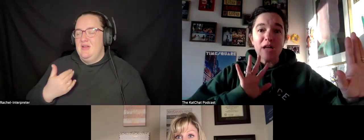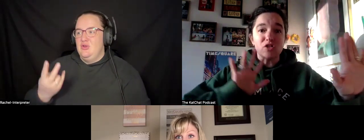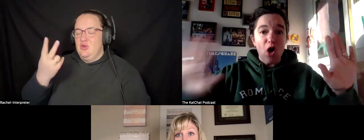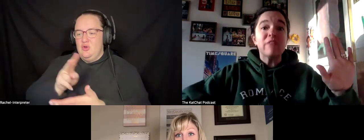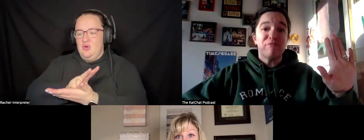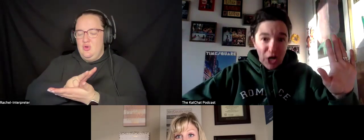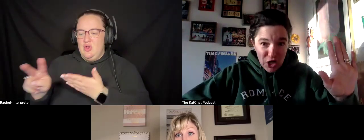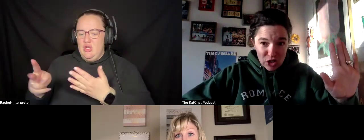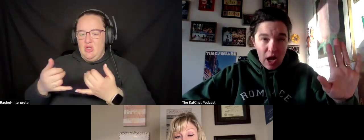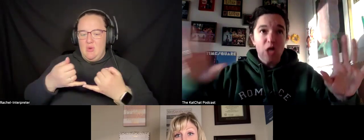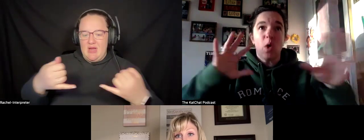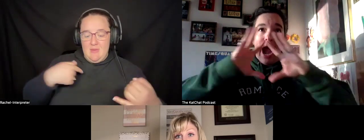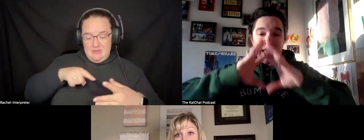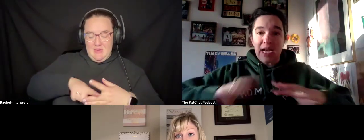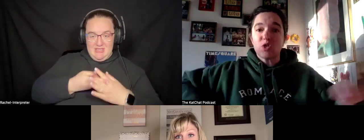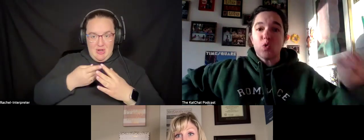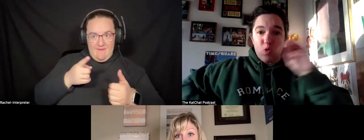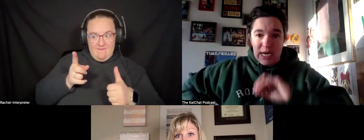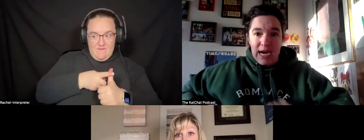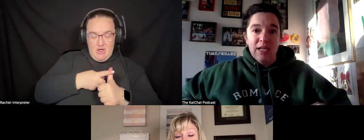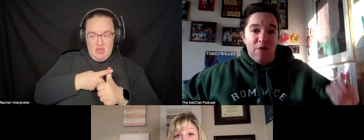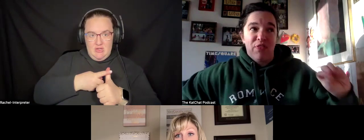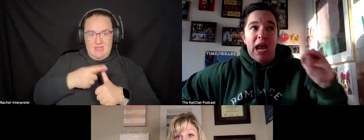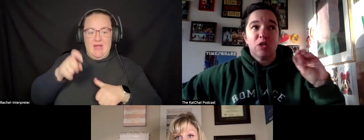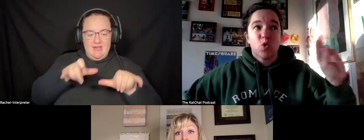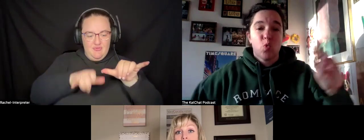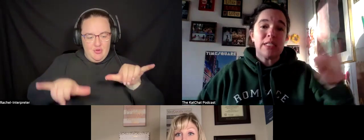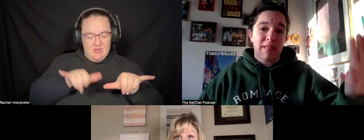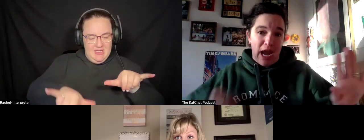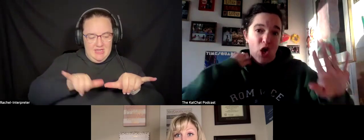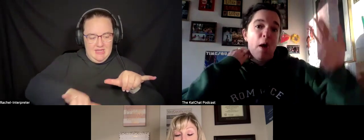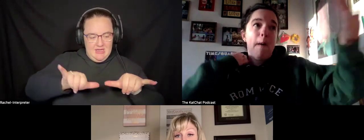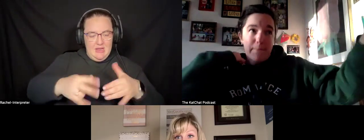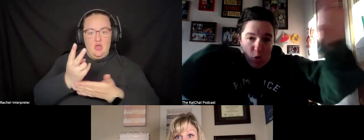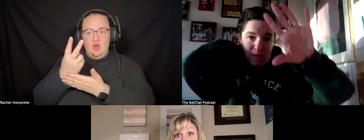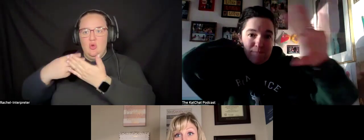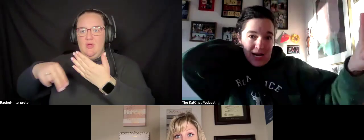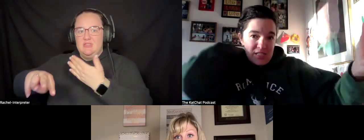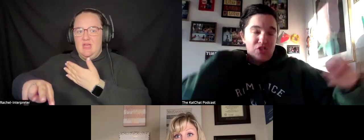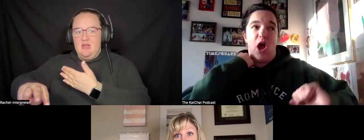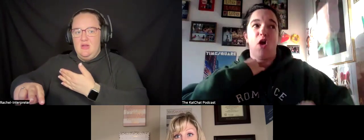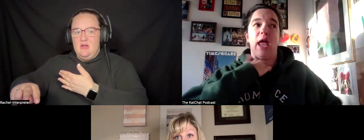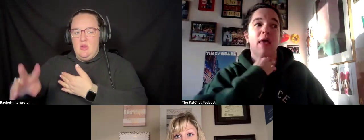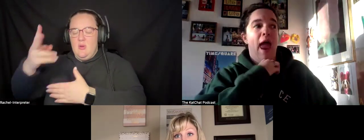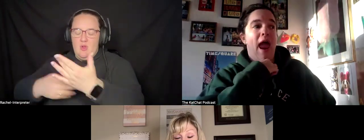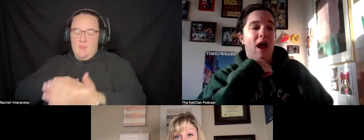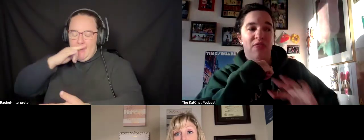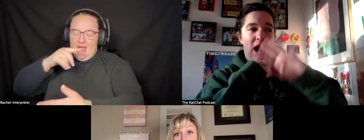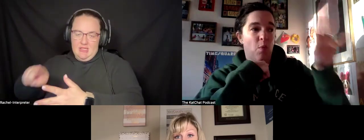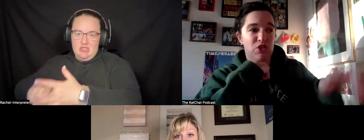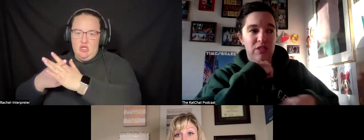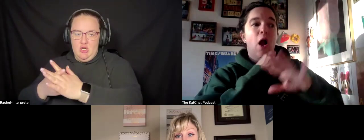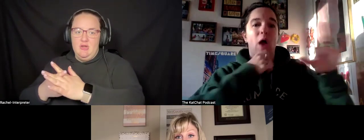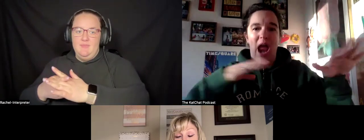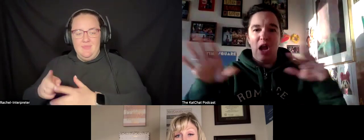So I started burnt. So I had to get into routine and everything. And 2 weeks later, both of my kids started. And